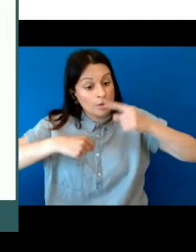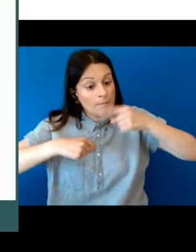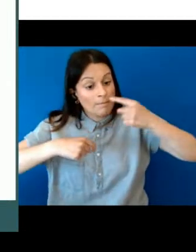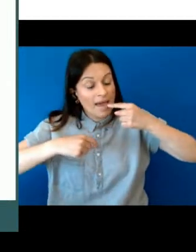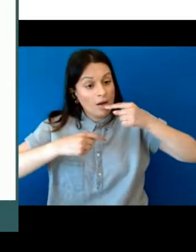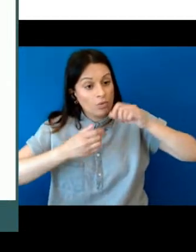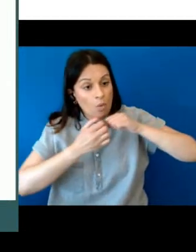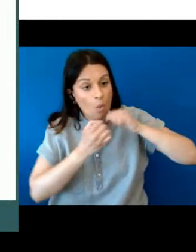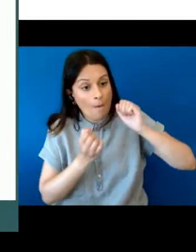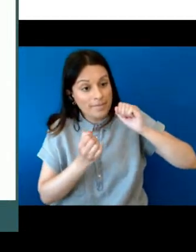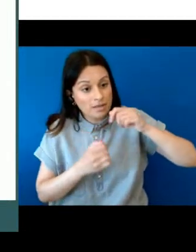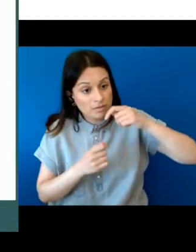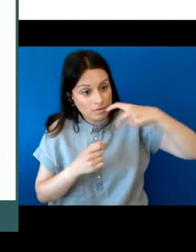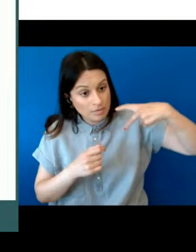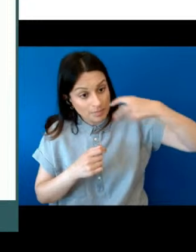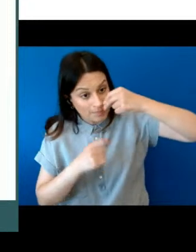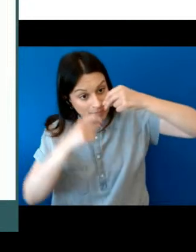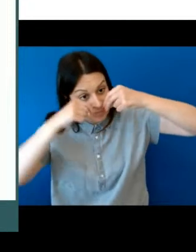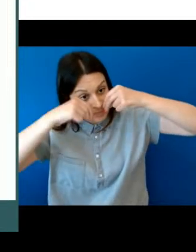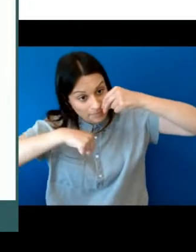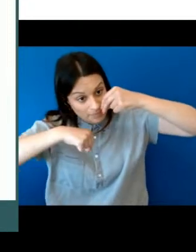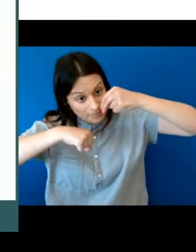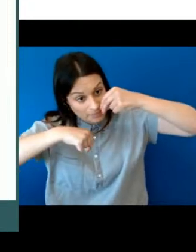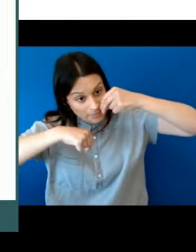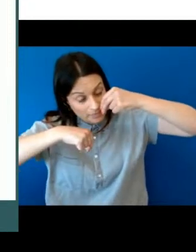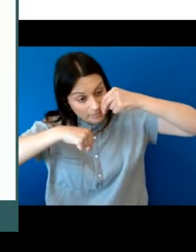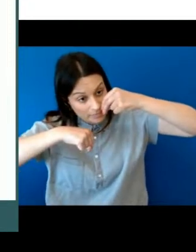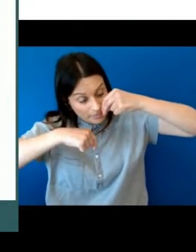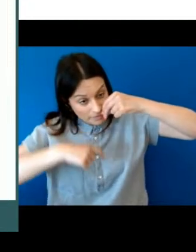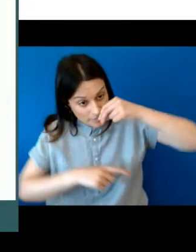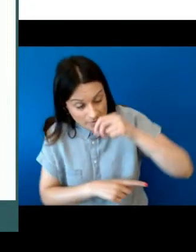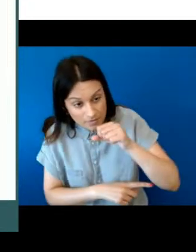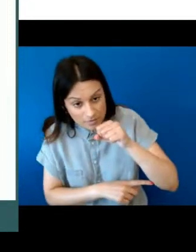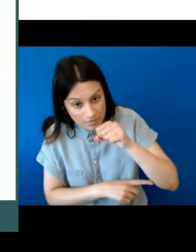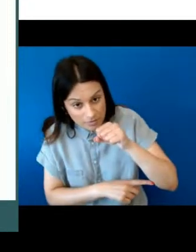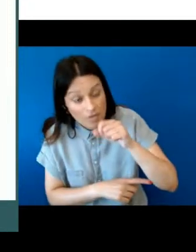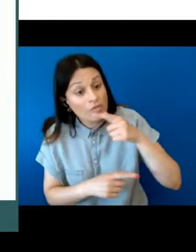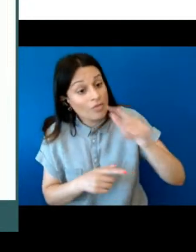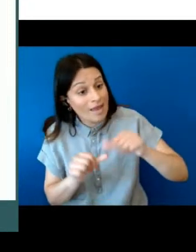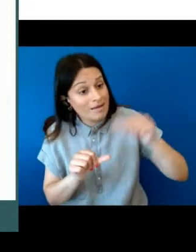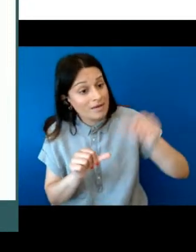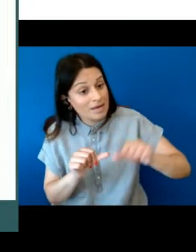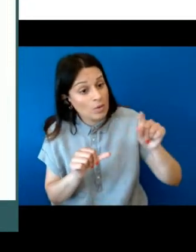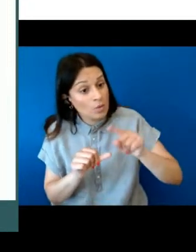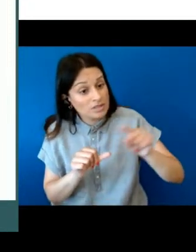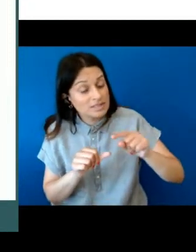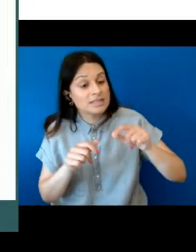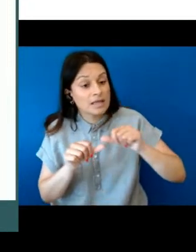throughout. And then at the end of that, your patient would be advised to blow their nose.